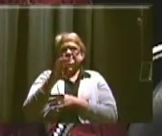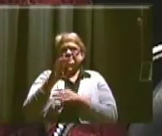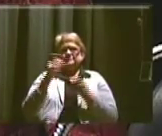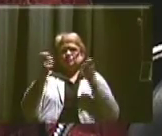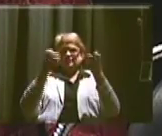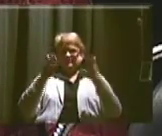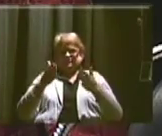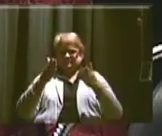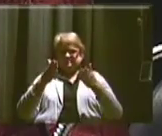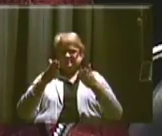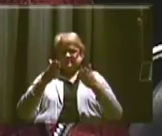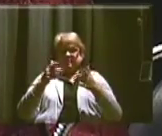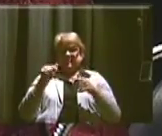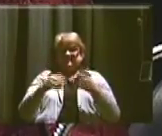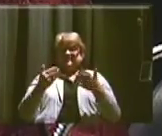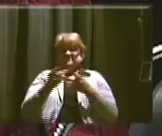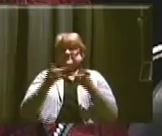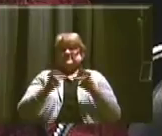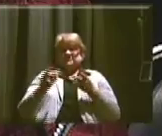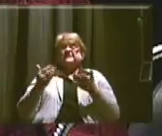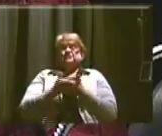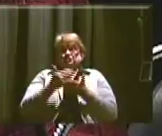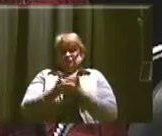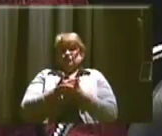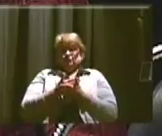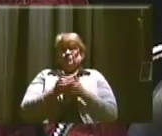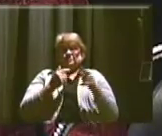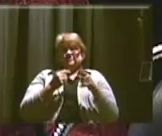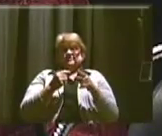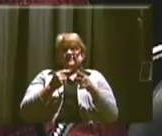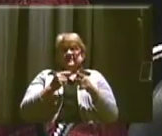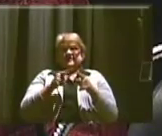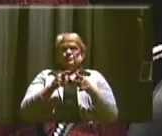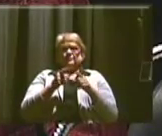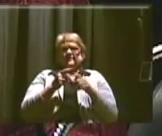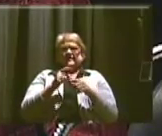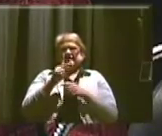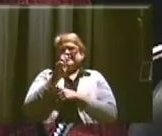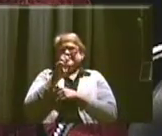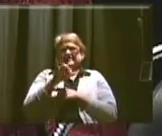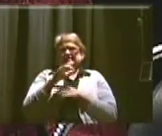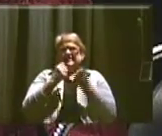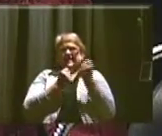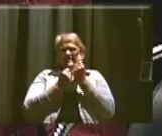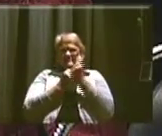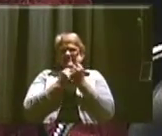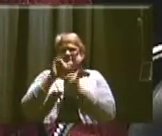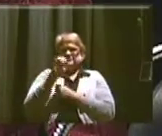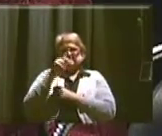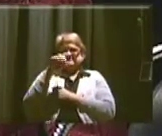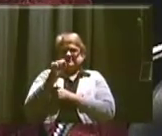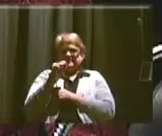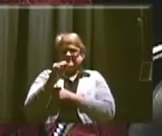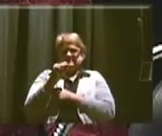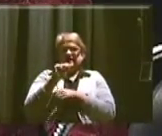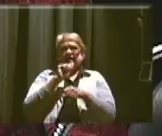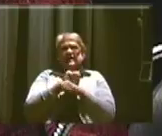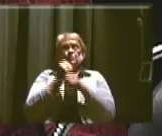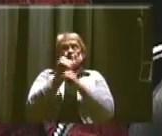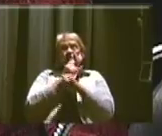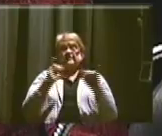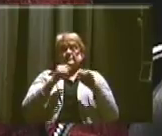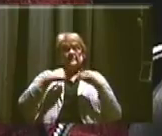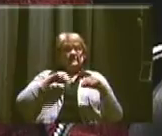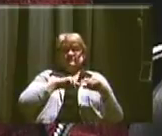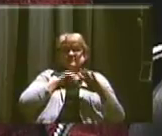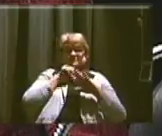is new for the foundation, Sam will serve as a key advocate of JCPS, working independently from the district, but working to